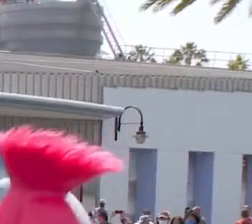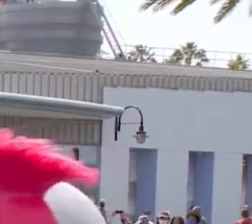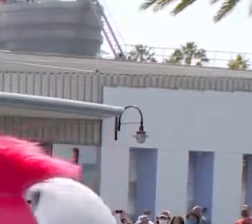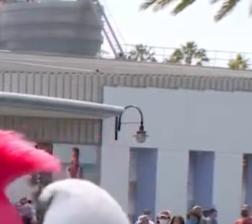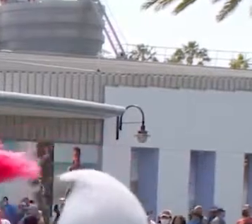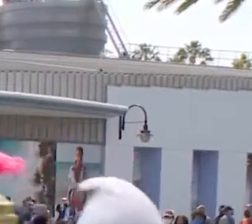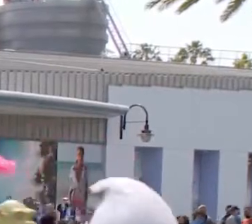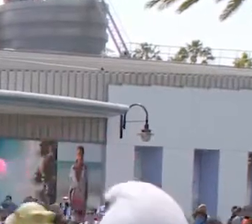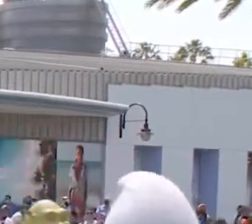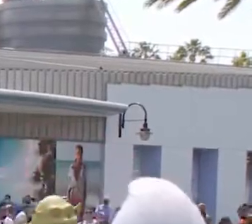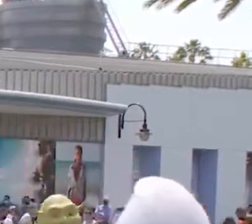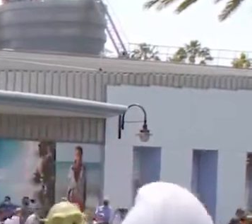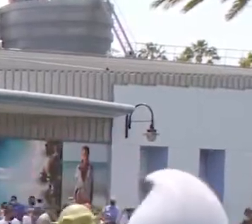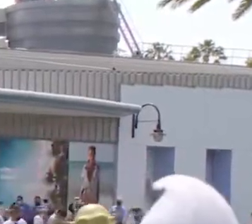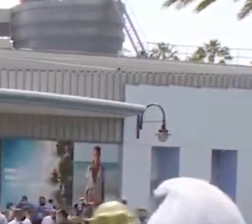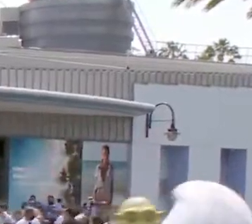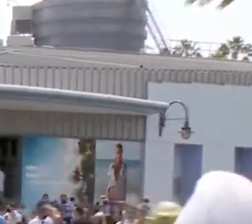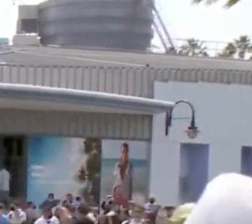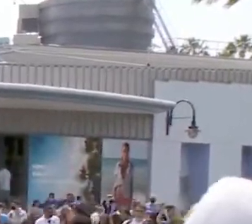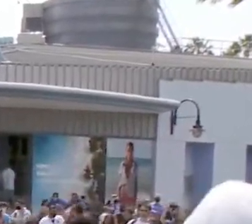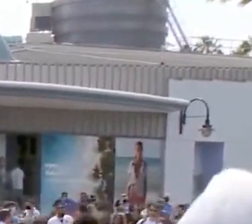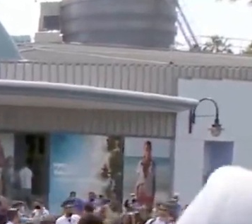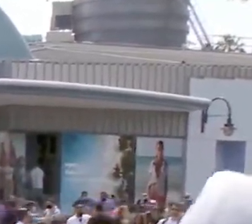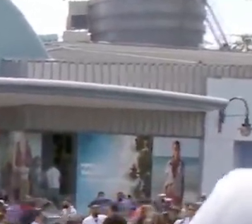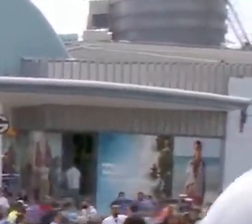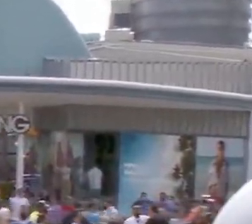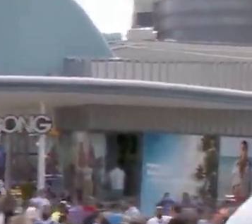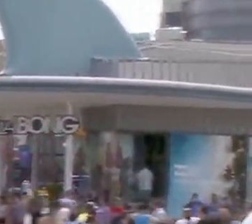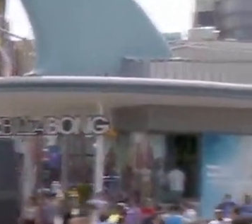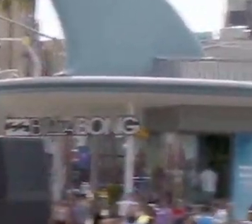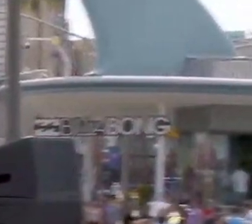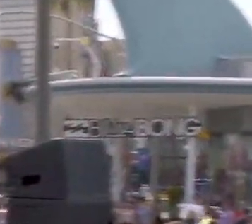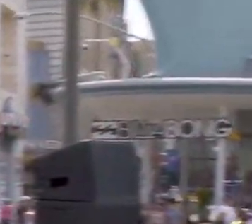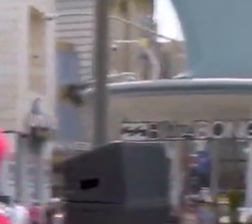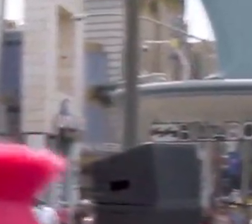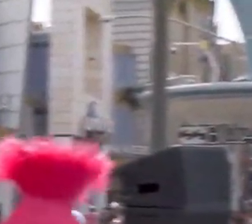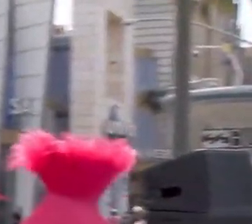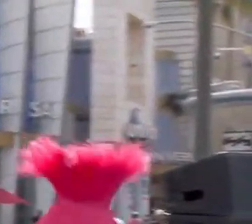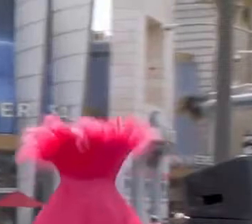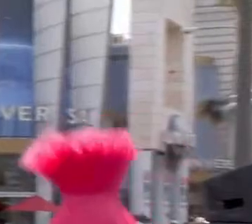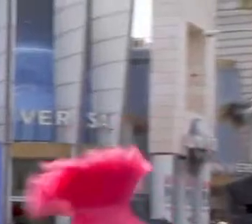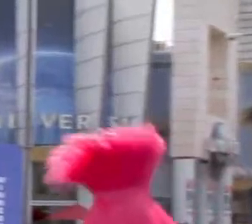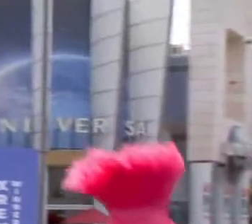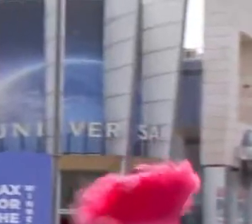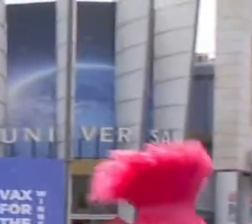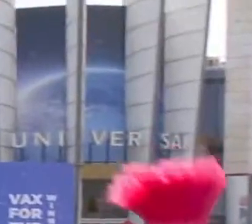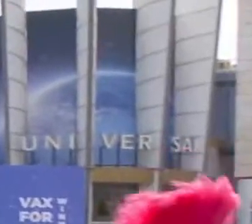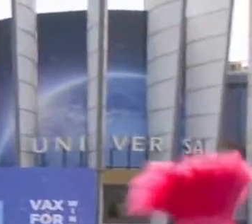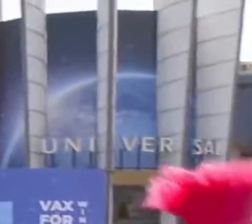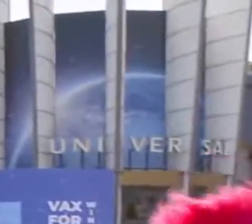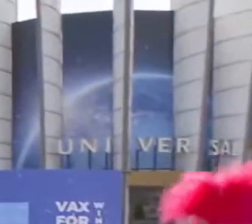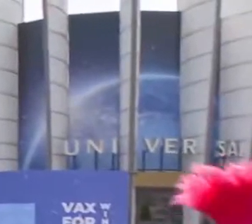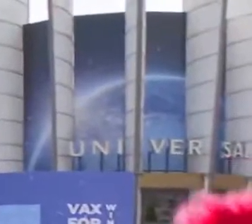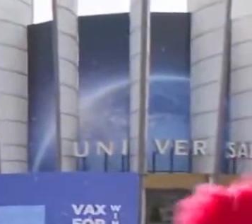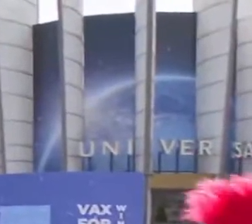And now, please welcome to the stage, California Governor Gavin Newsom.